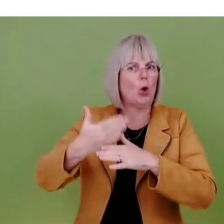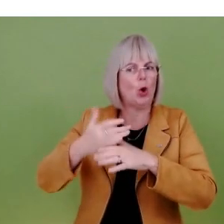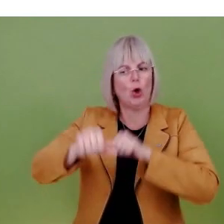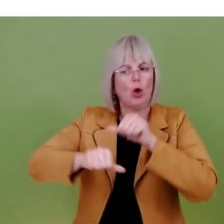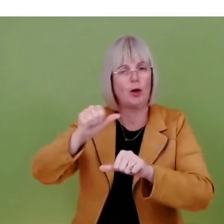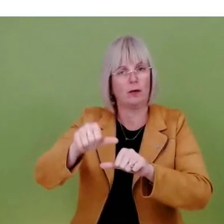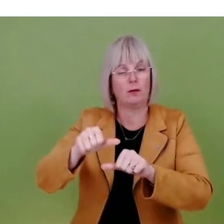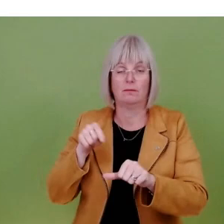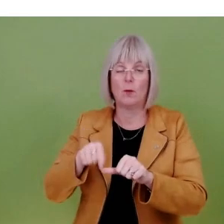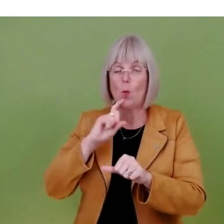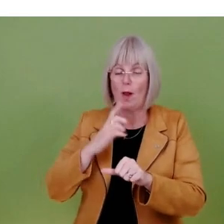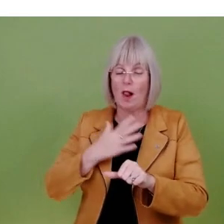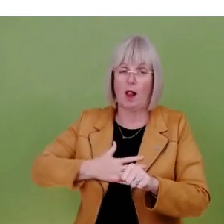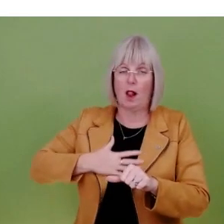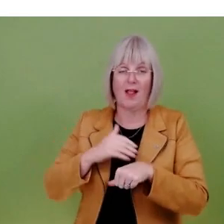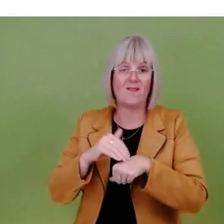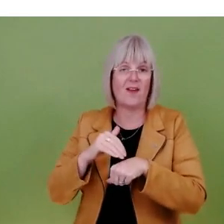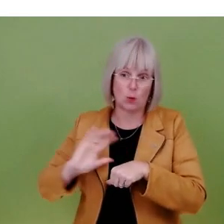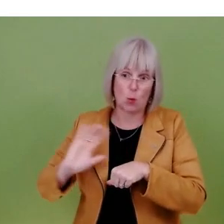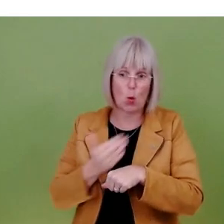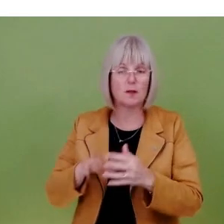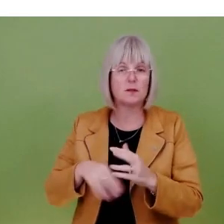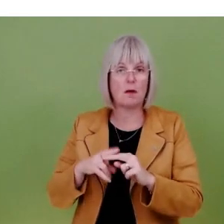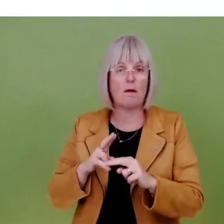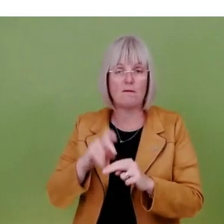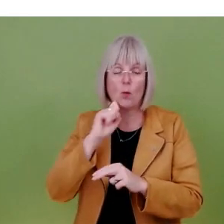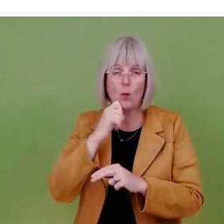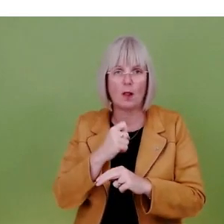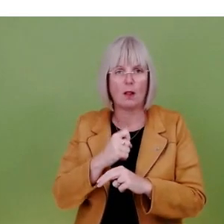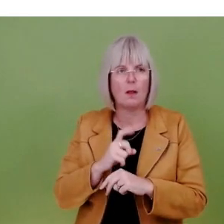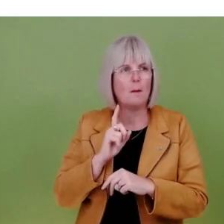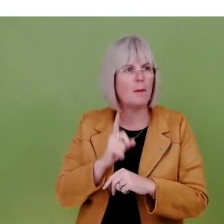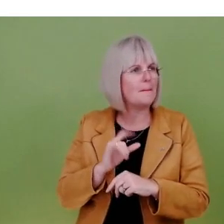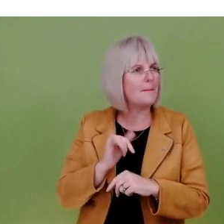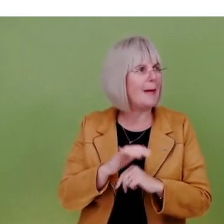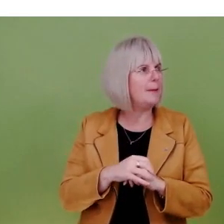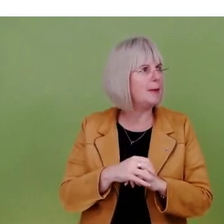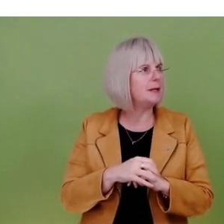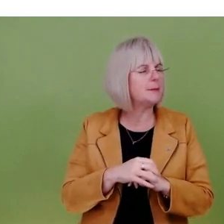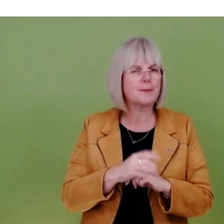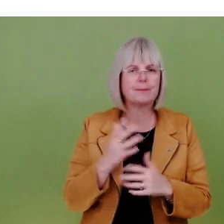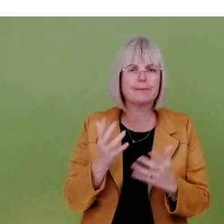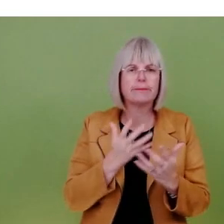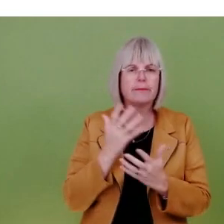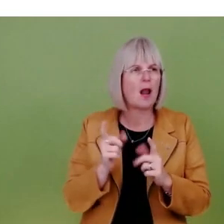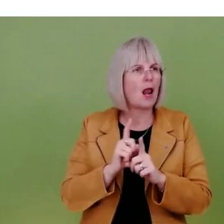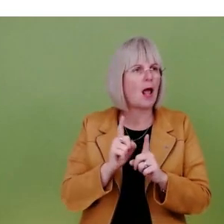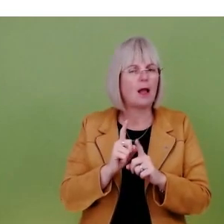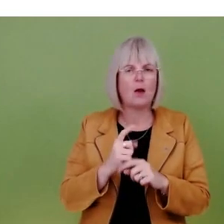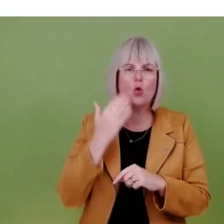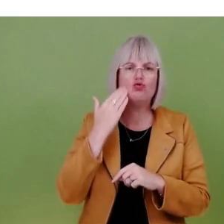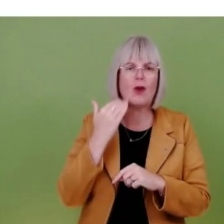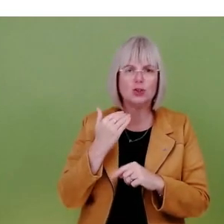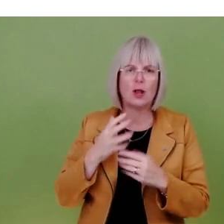members. But more specifically, I think maybe there's something about racial battle fatigue, which is an area of work that we're looking at the